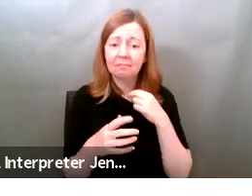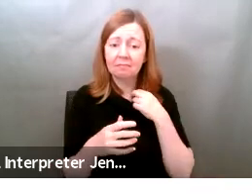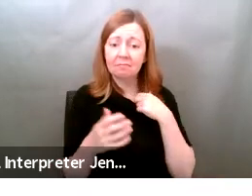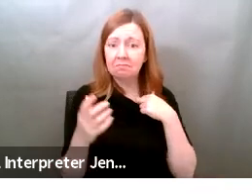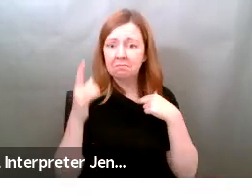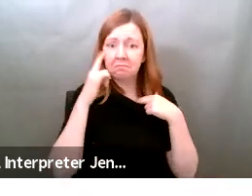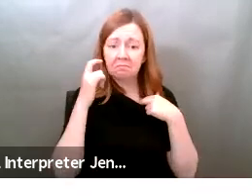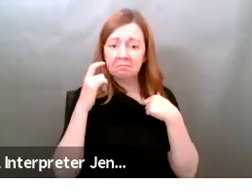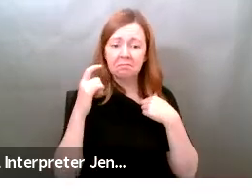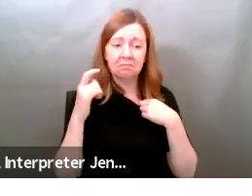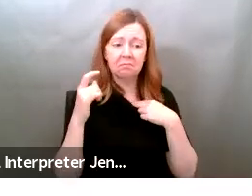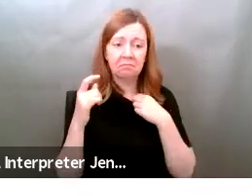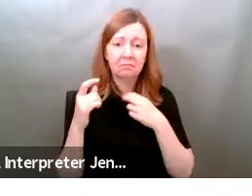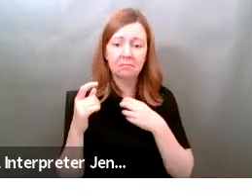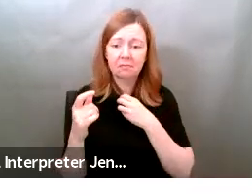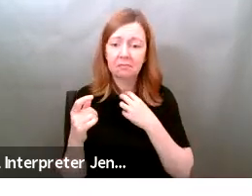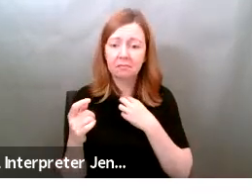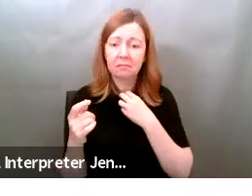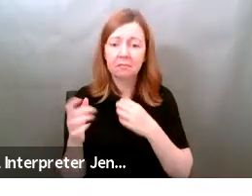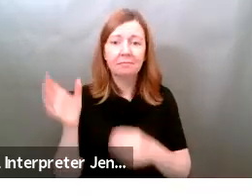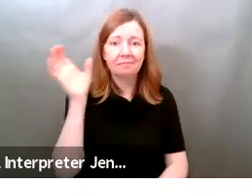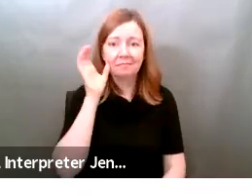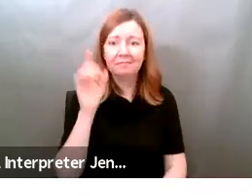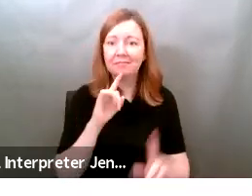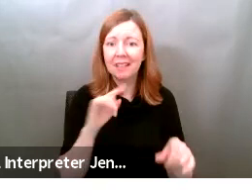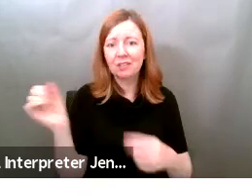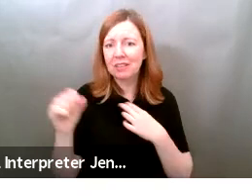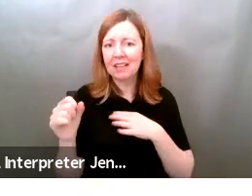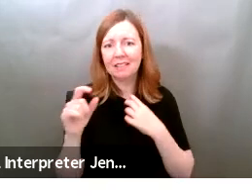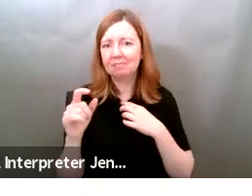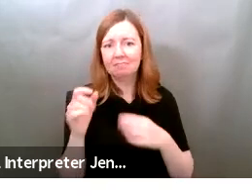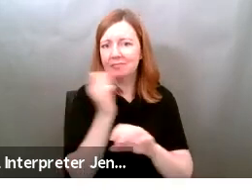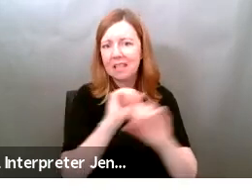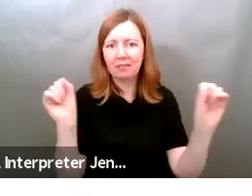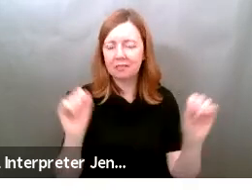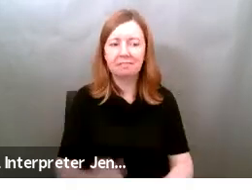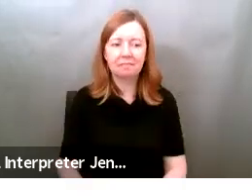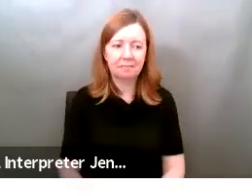suspect that almost always you'll hear that the answer is yes, very safe to get the vaccine.